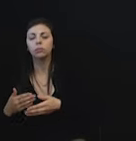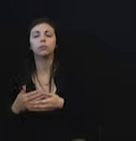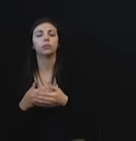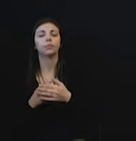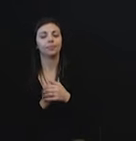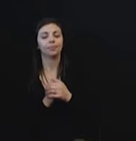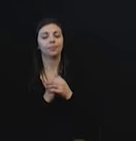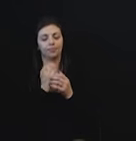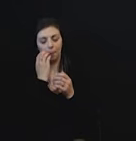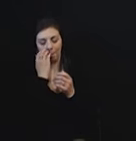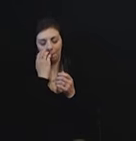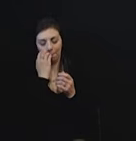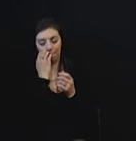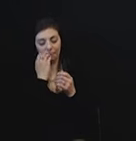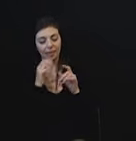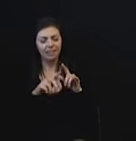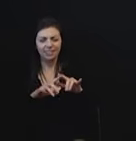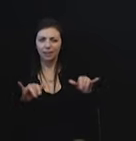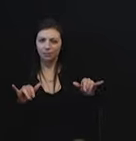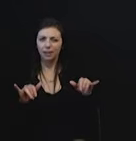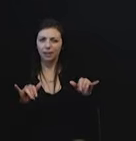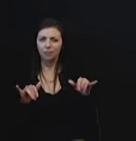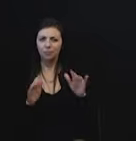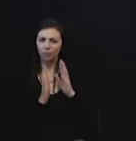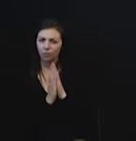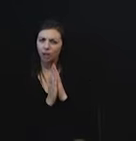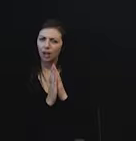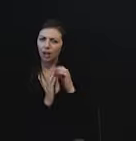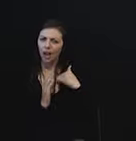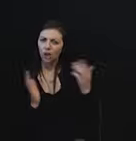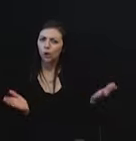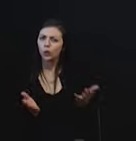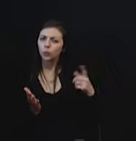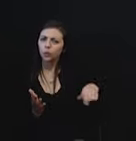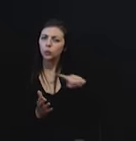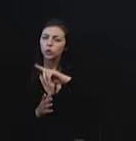But as we pray, I want to encourage you just to close your eyes.